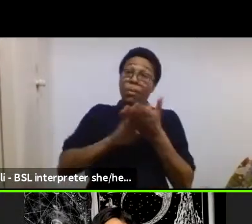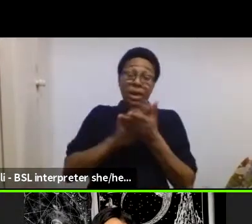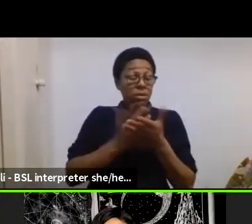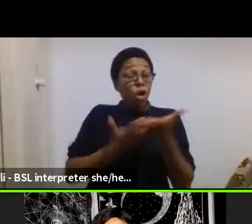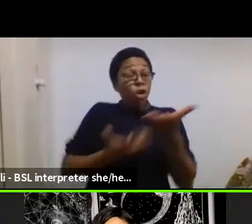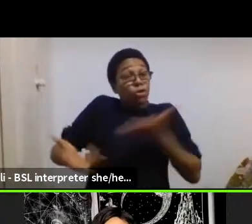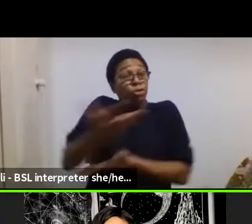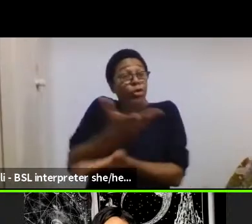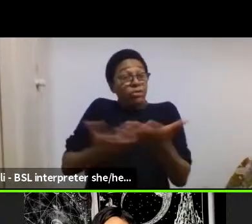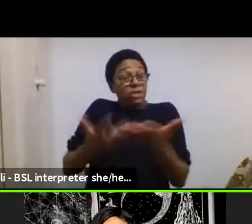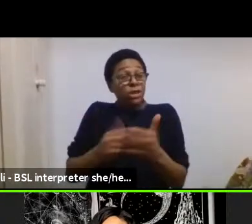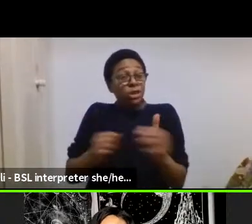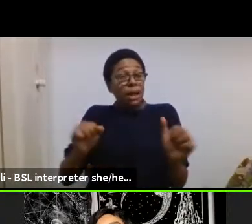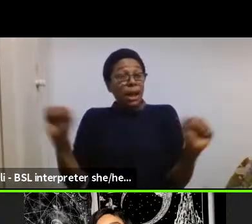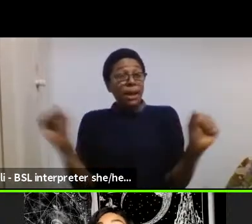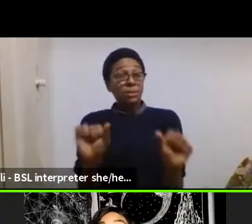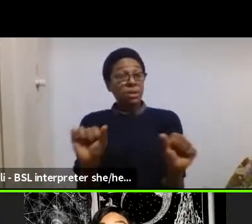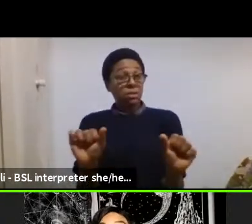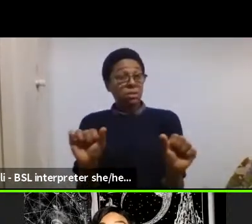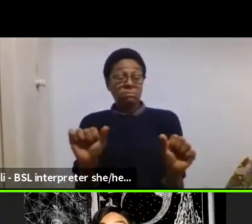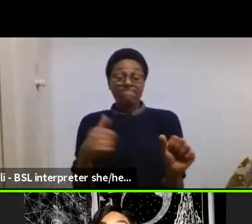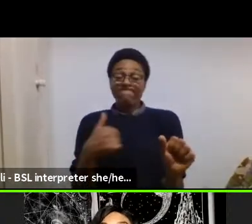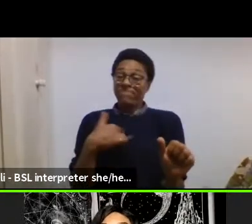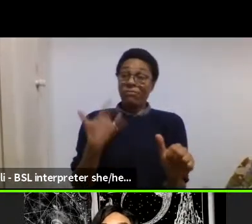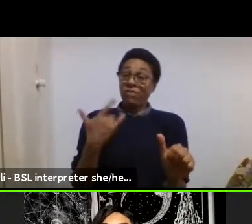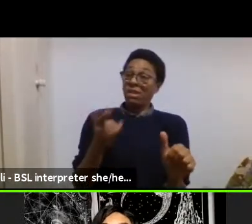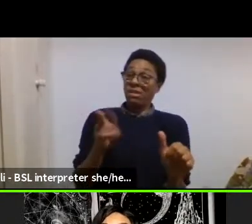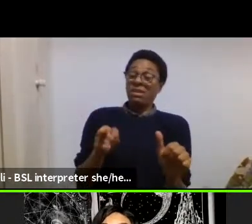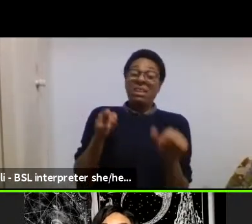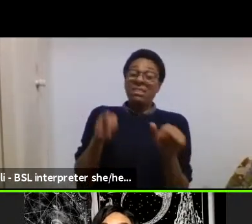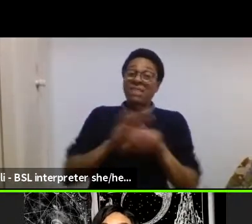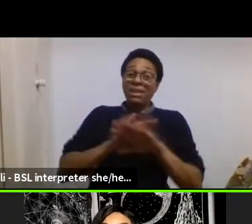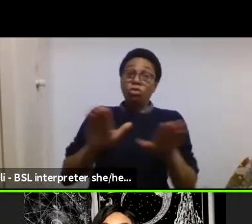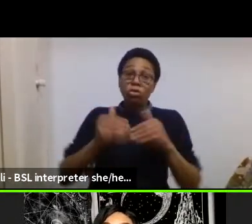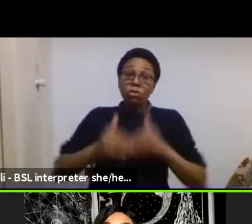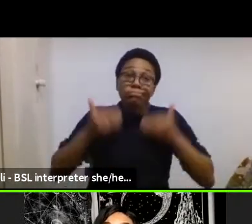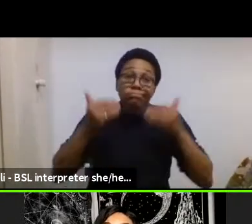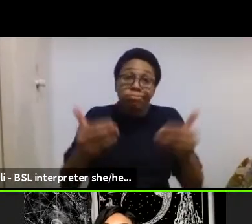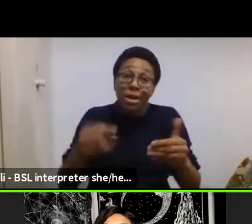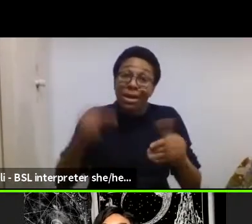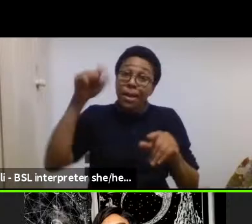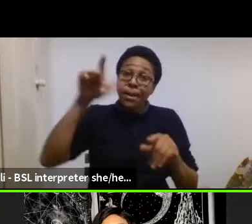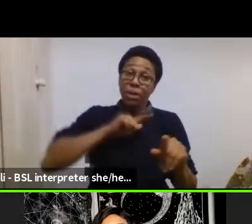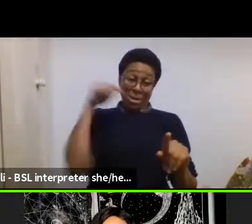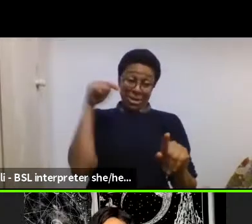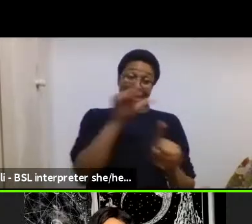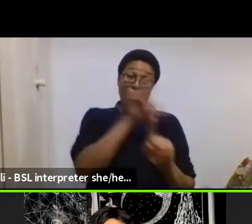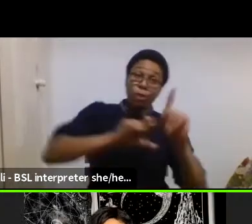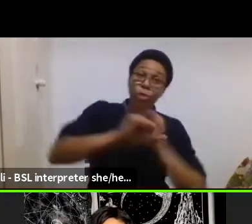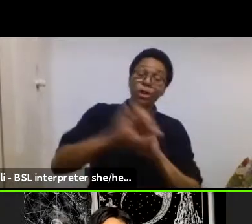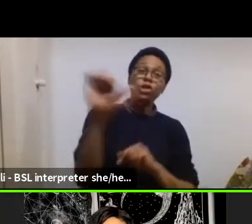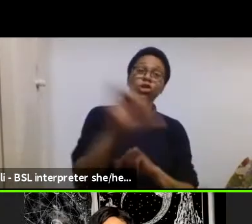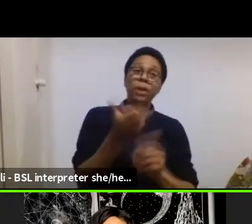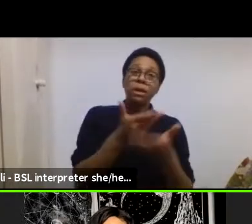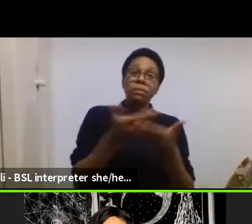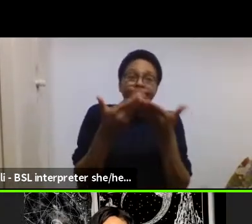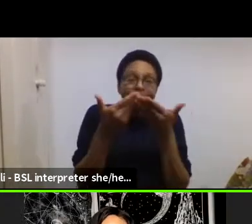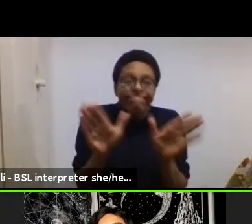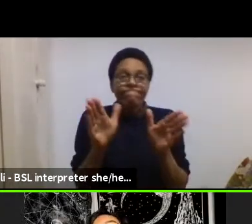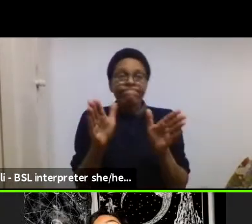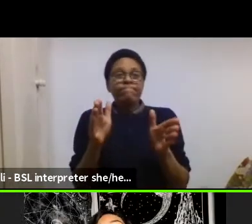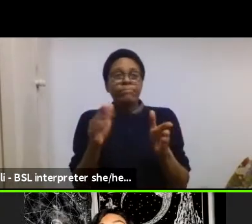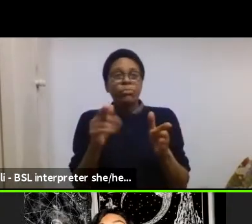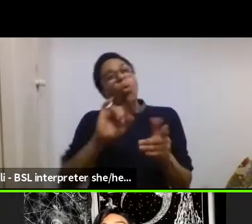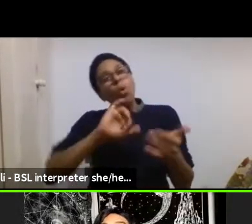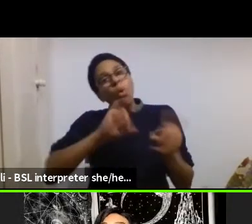limiting themselves. And I think that's kind of like the opposite of what the community is supposed to be about when they're discussing sexuality in that way. And I think